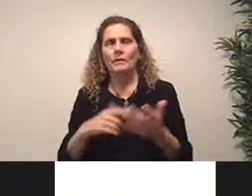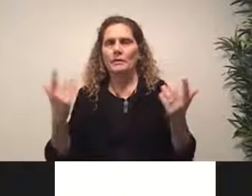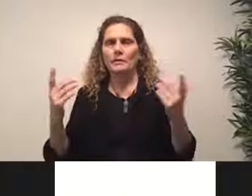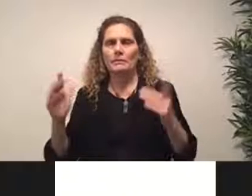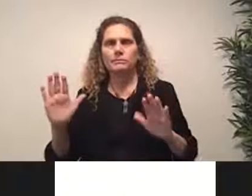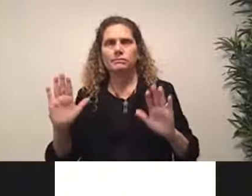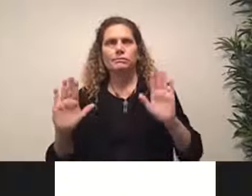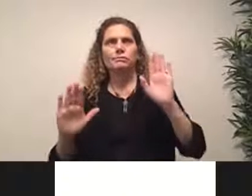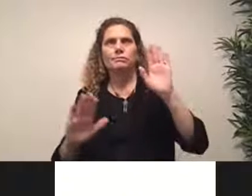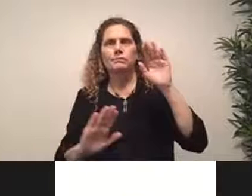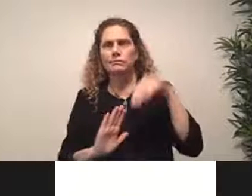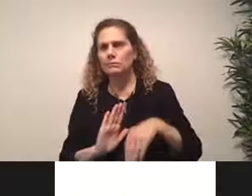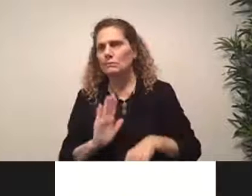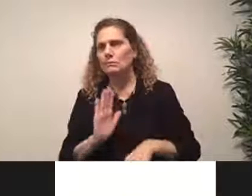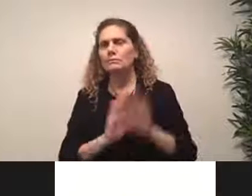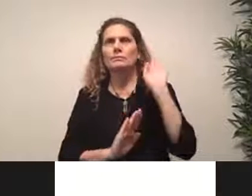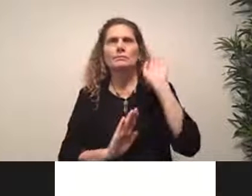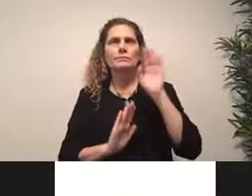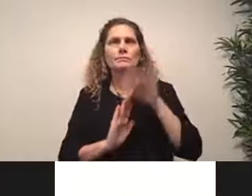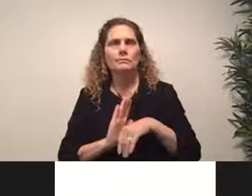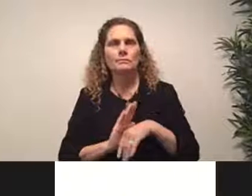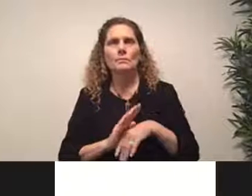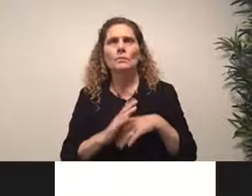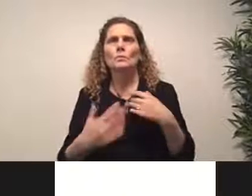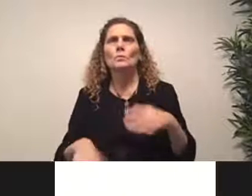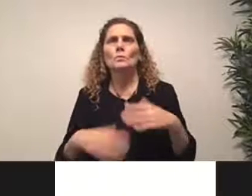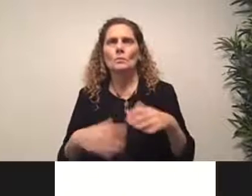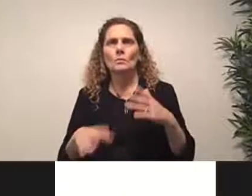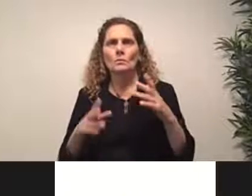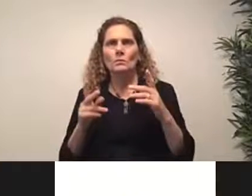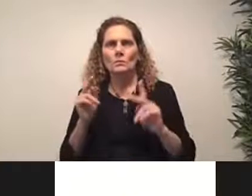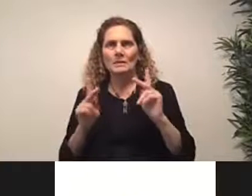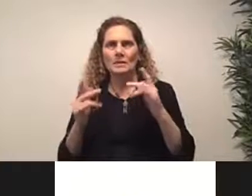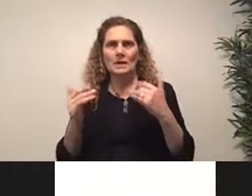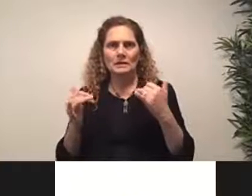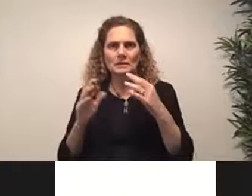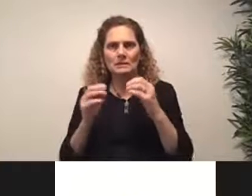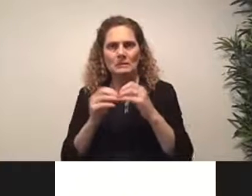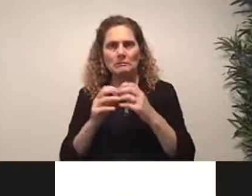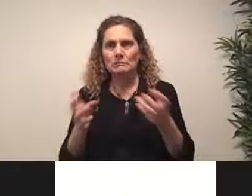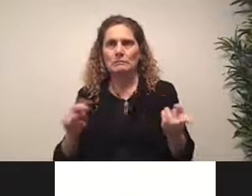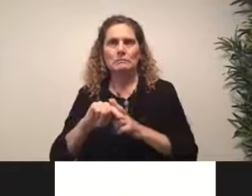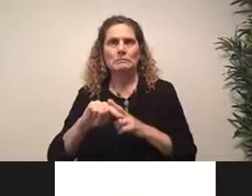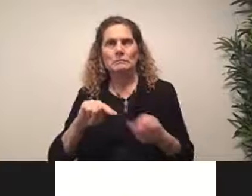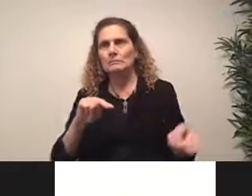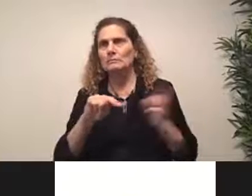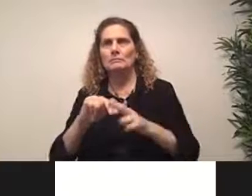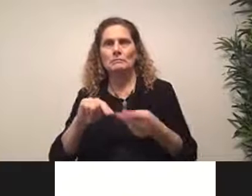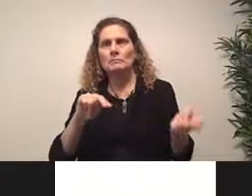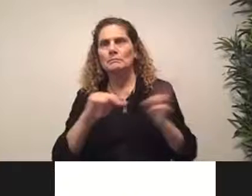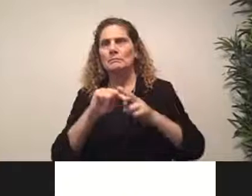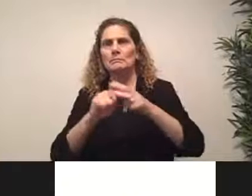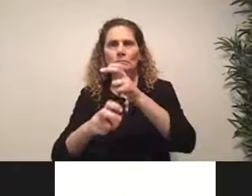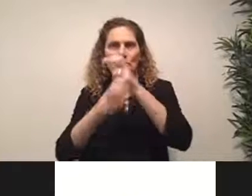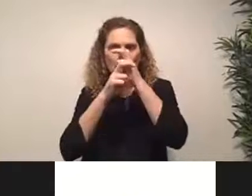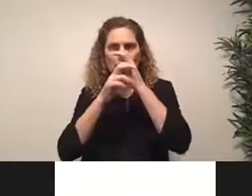rises, precautions strengthen, with both institutions tightening rules and orders, and individuals taking more precautions. And